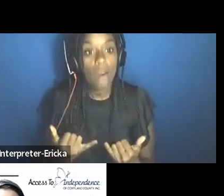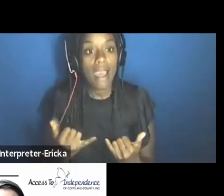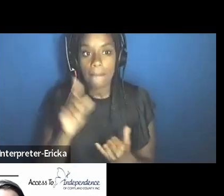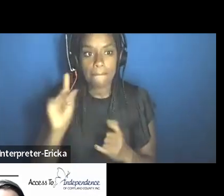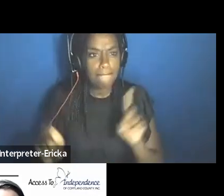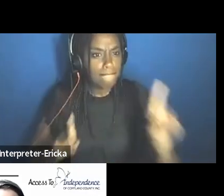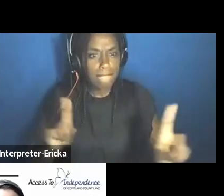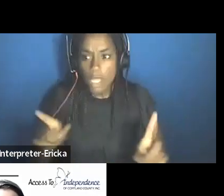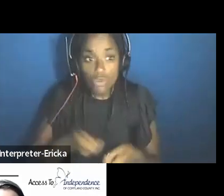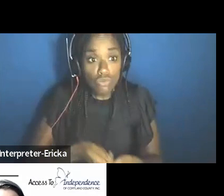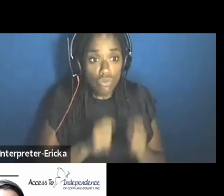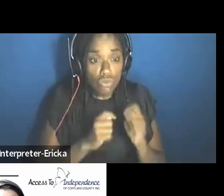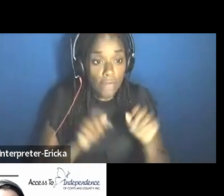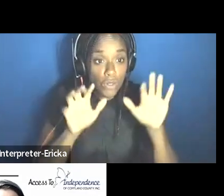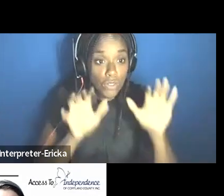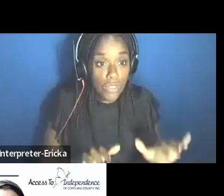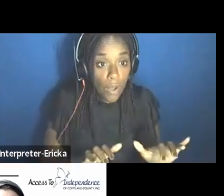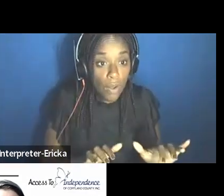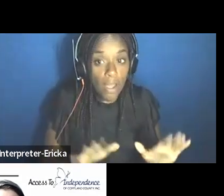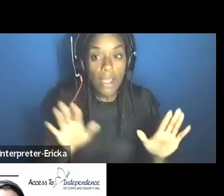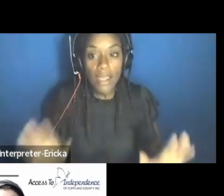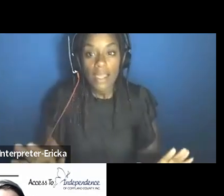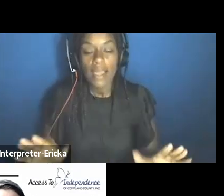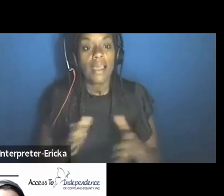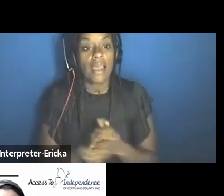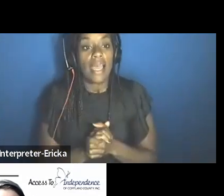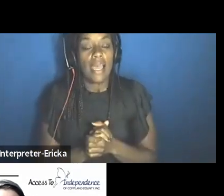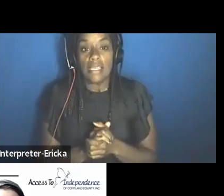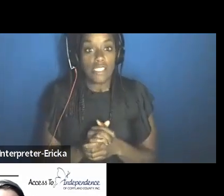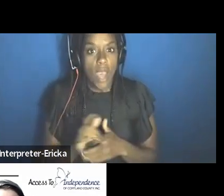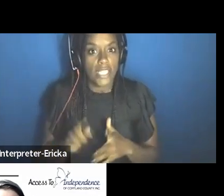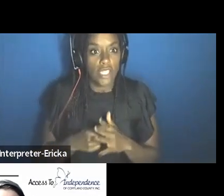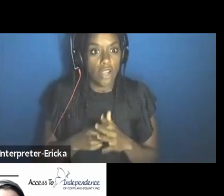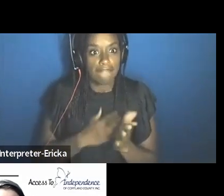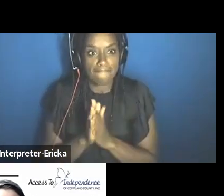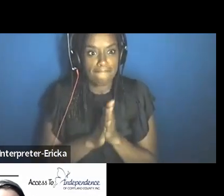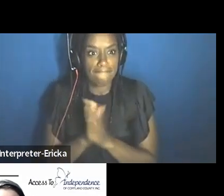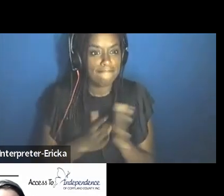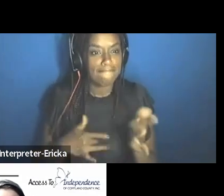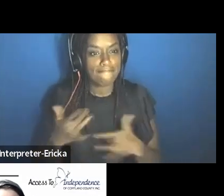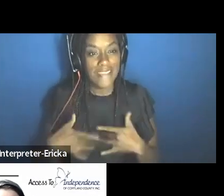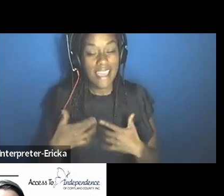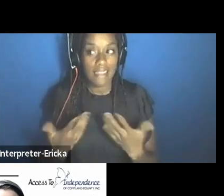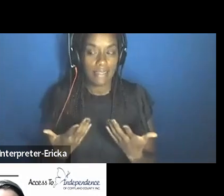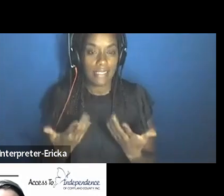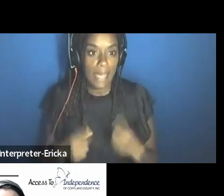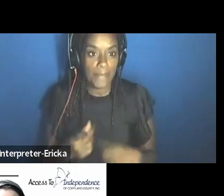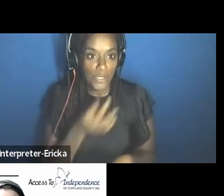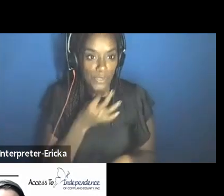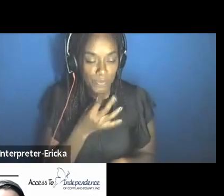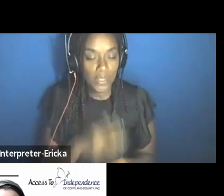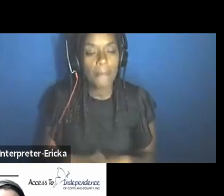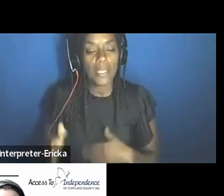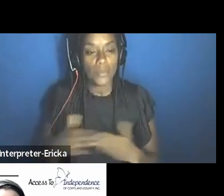got really worked up, and I'm headed into my worked up season because it will snow soon. I started a program called Snow Buddies, where I was like, if everyone could